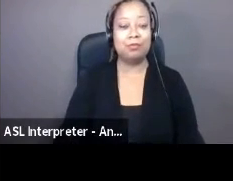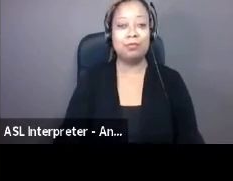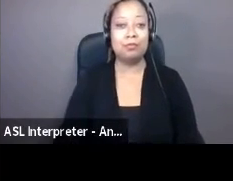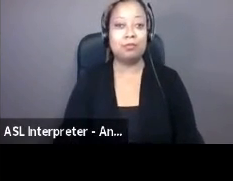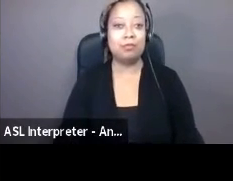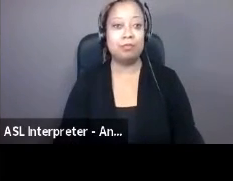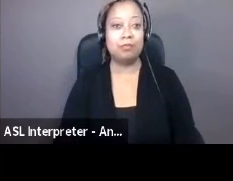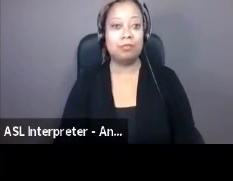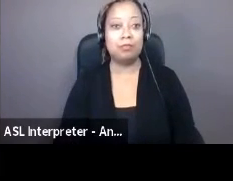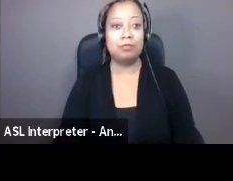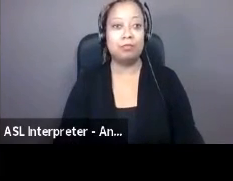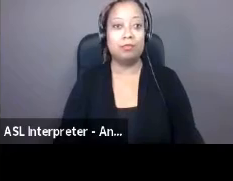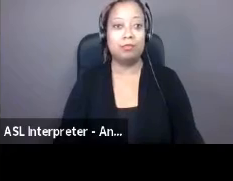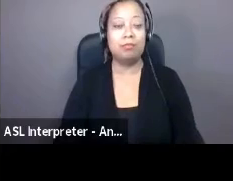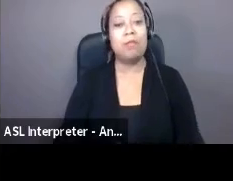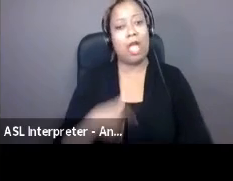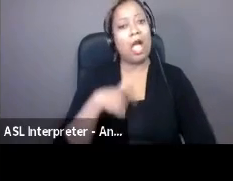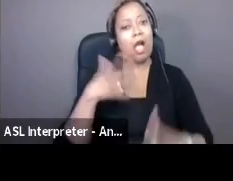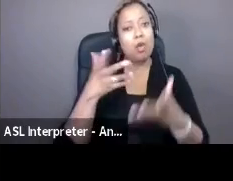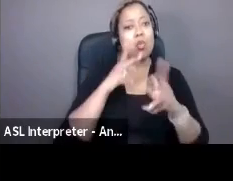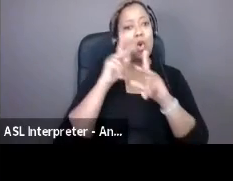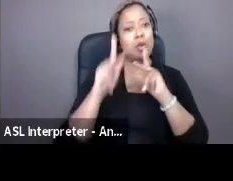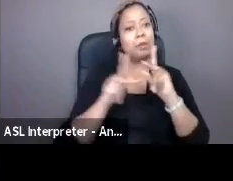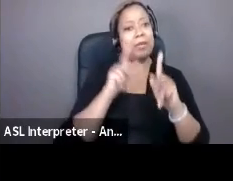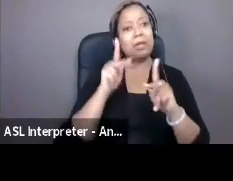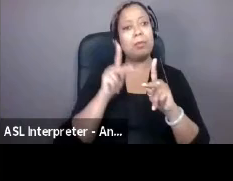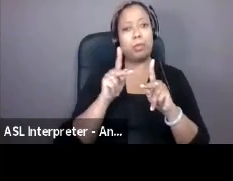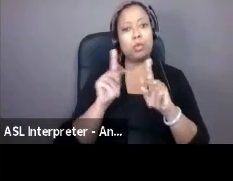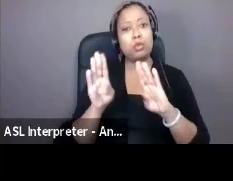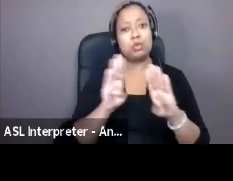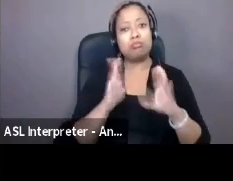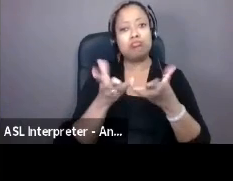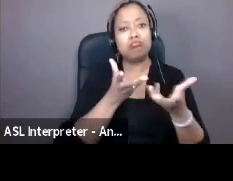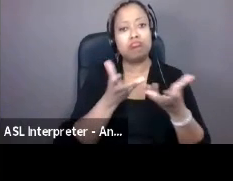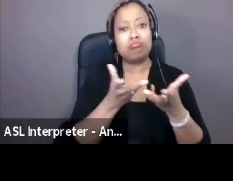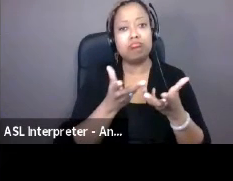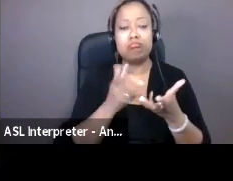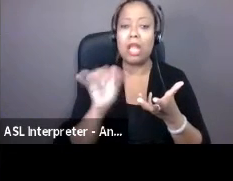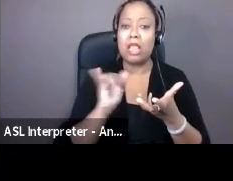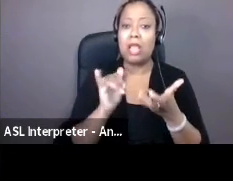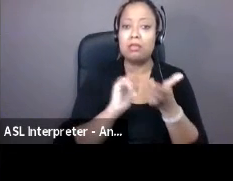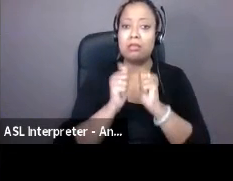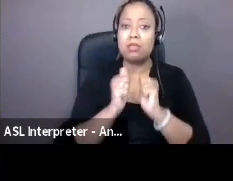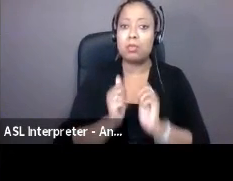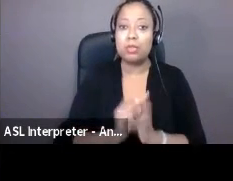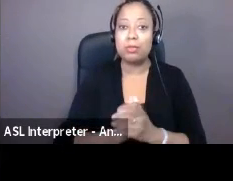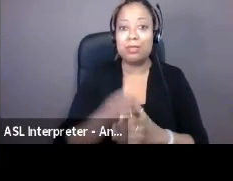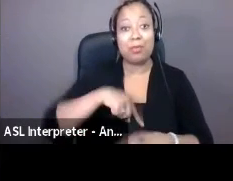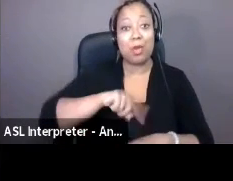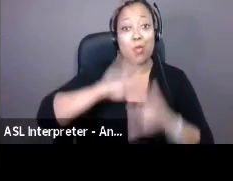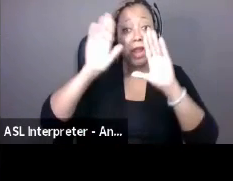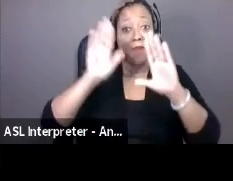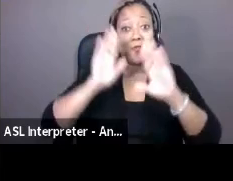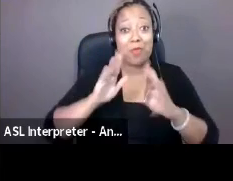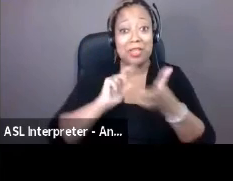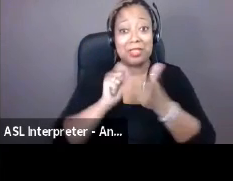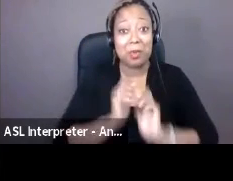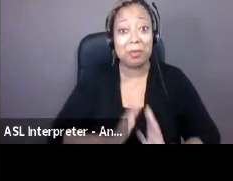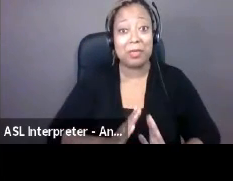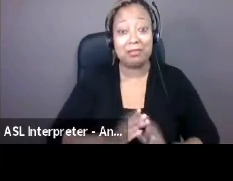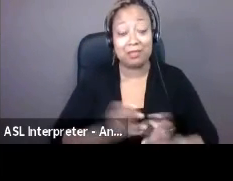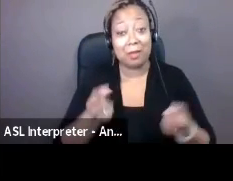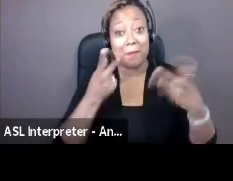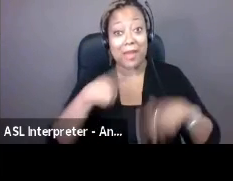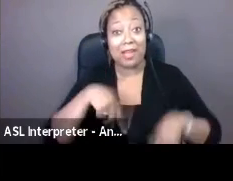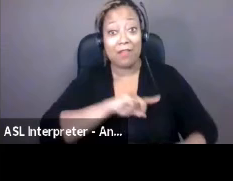I want people to treat us like sportsmen. We are great sportsmen, a lot of us.